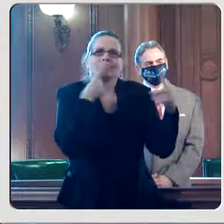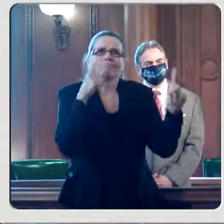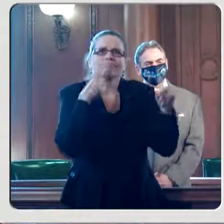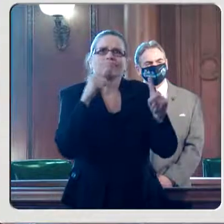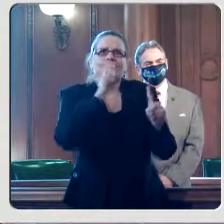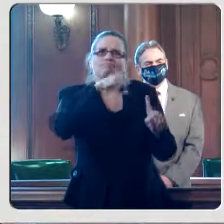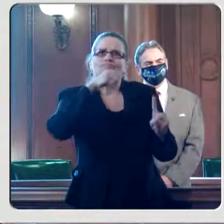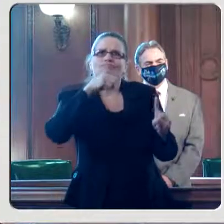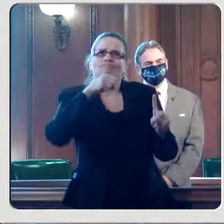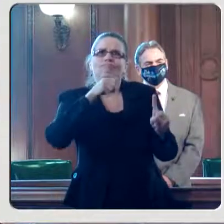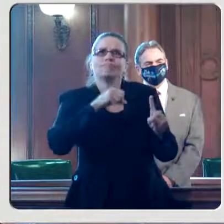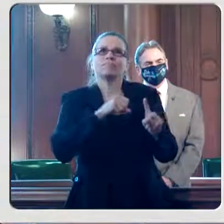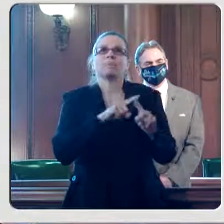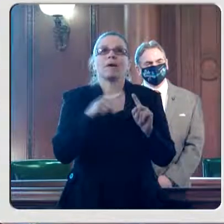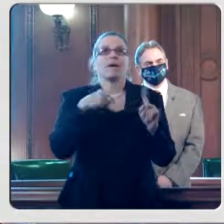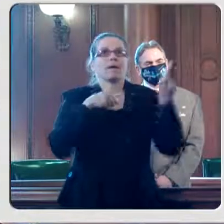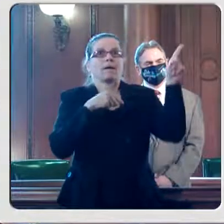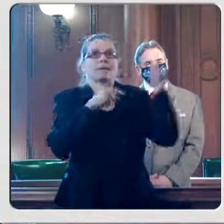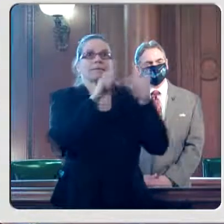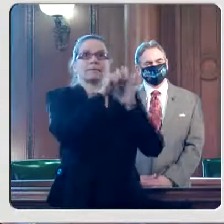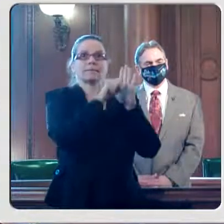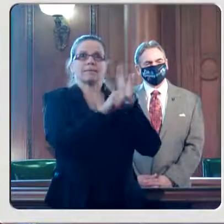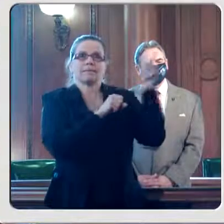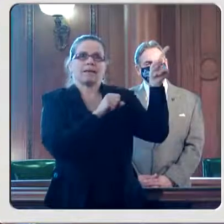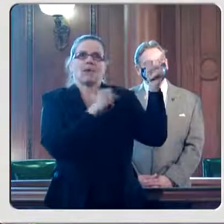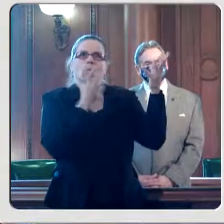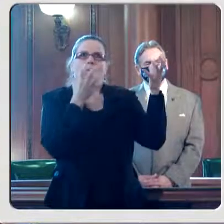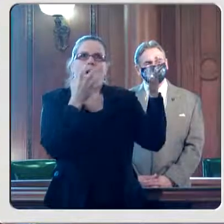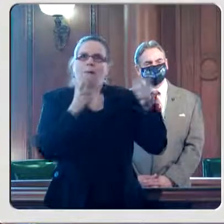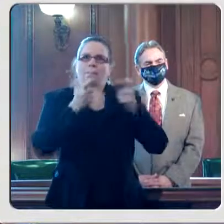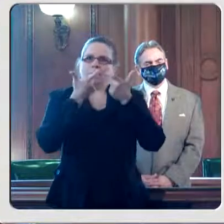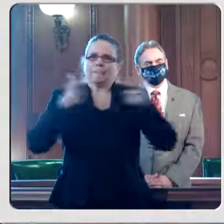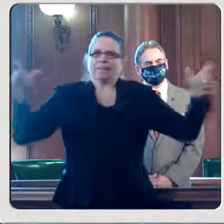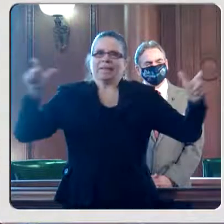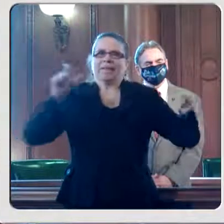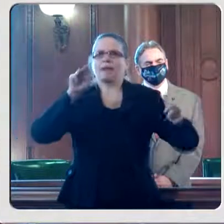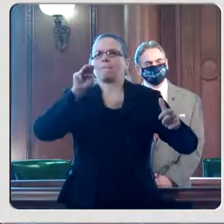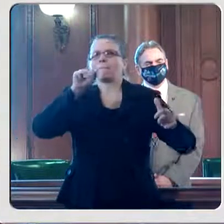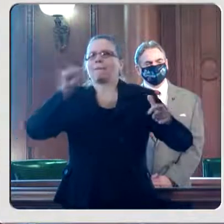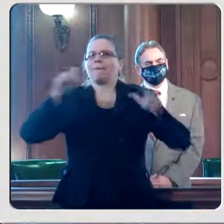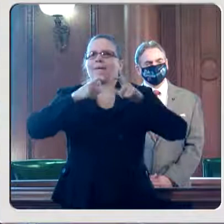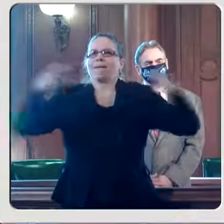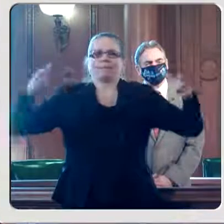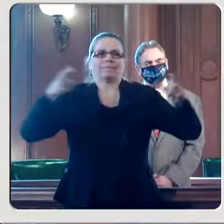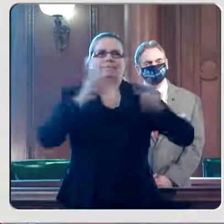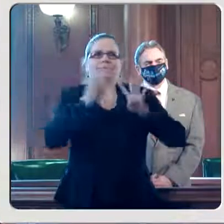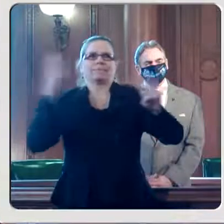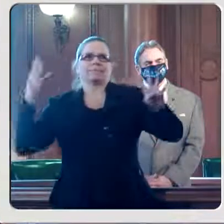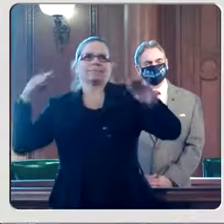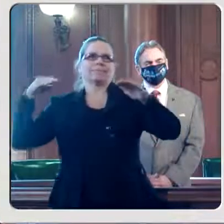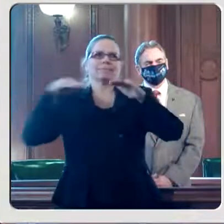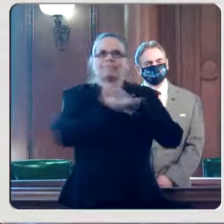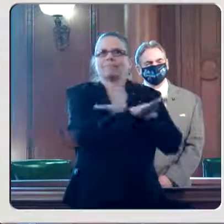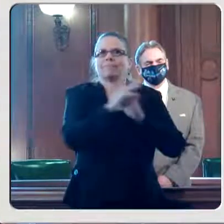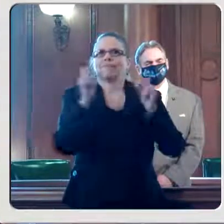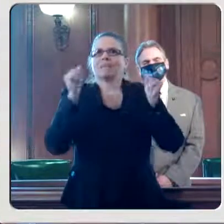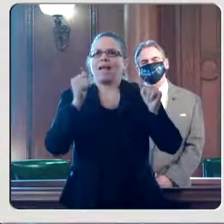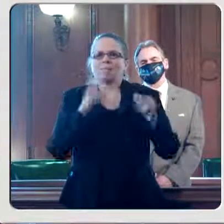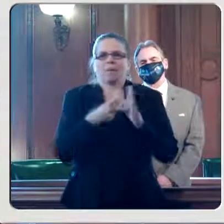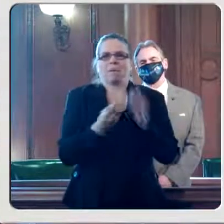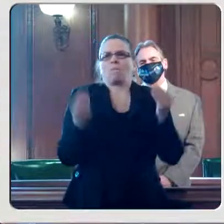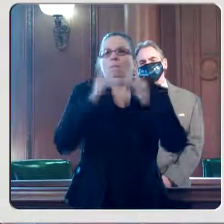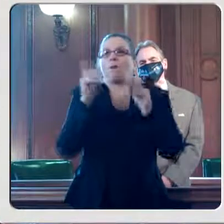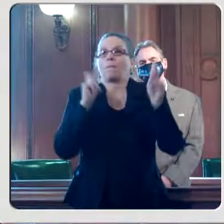believe at the state level the focus is how quickly can we get vaccine in as many people's arms as possible